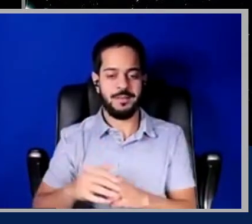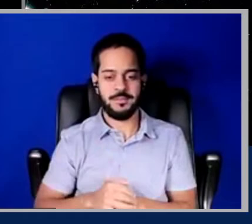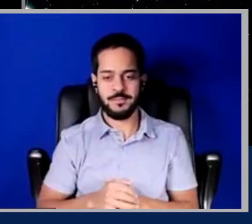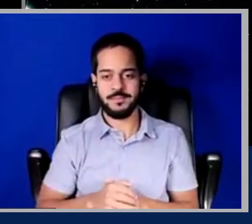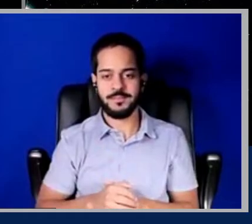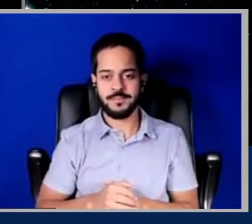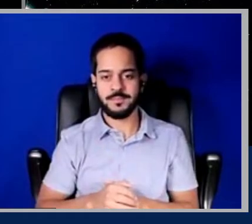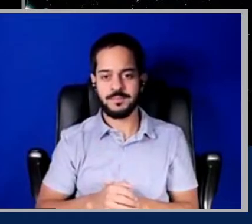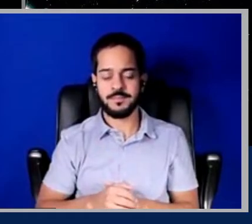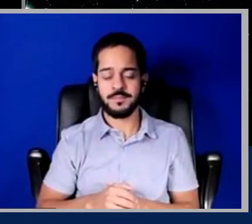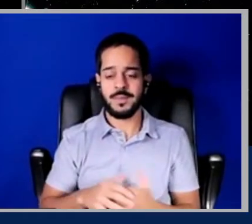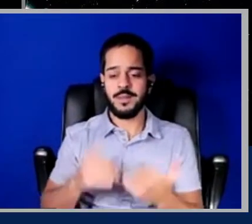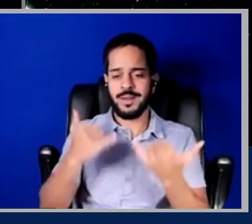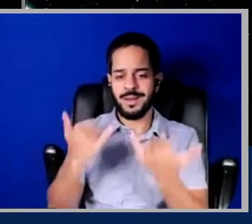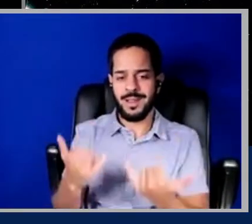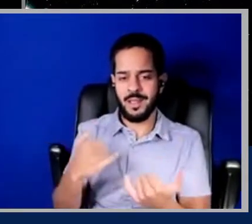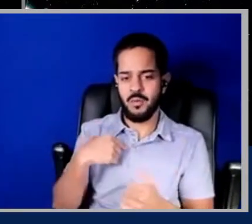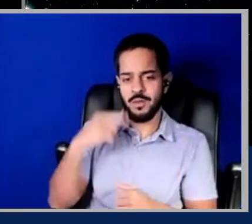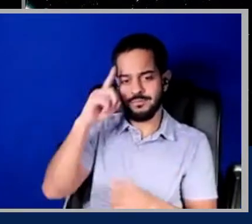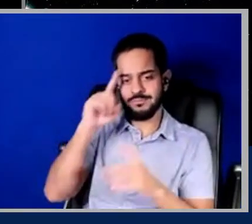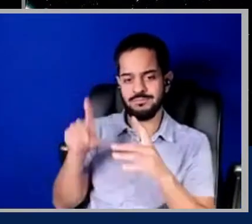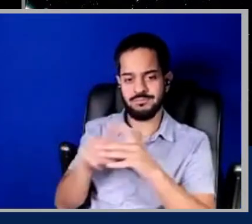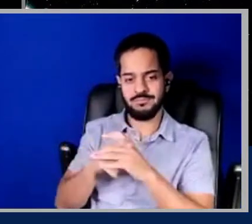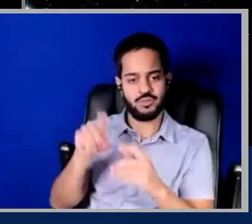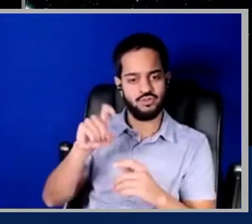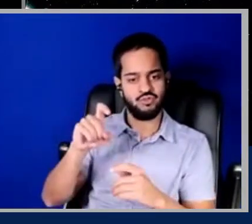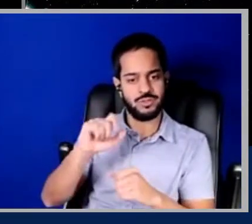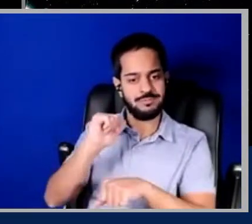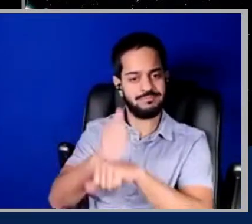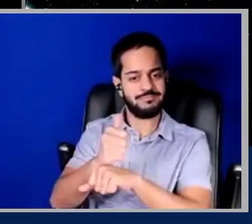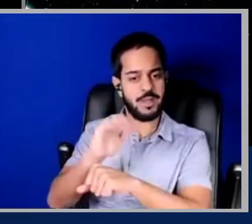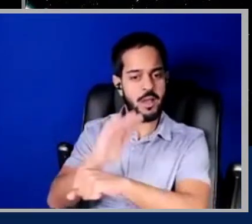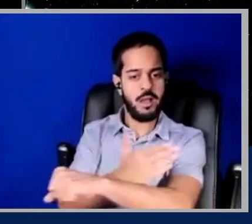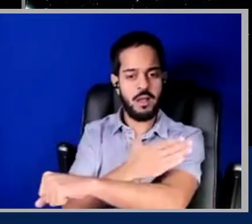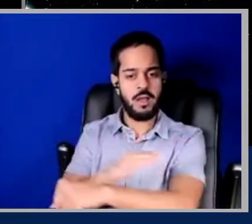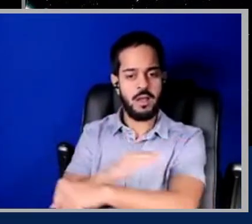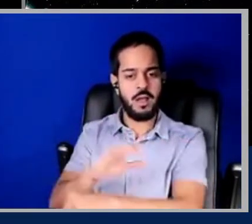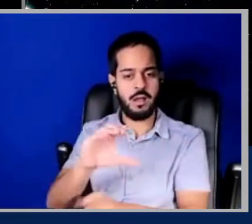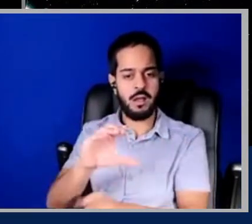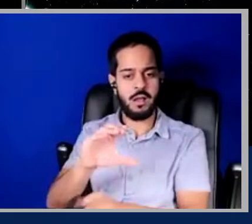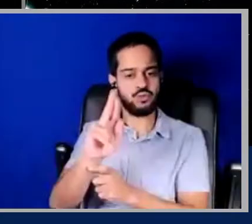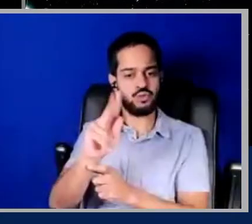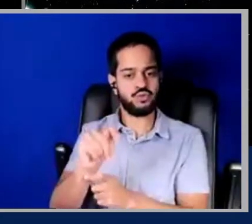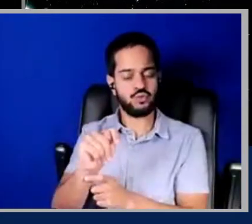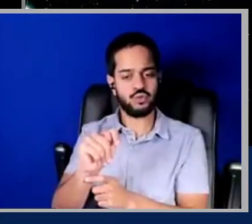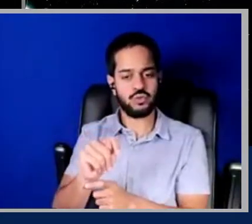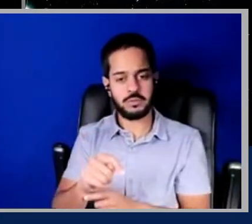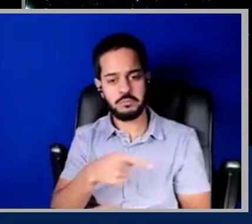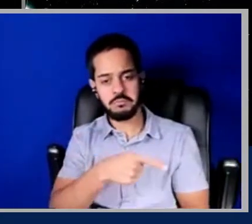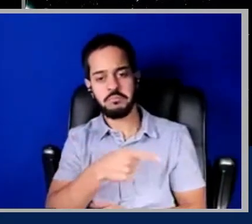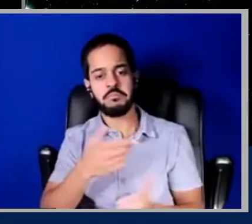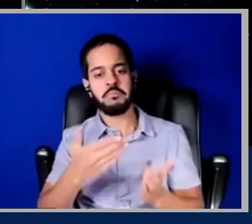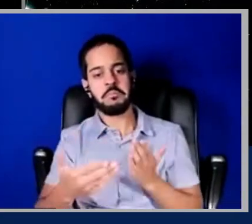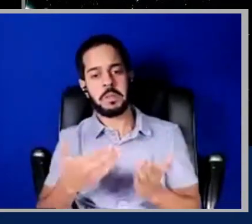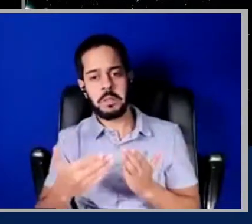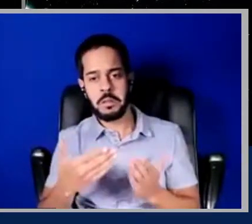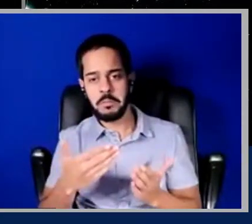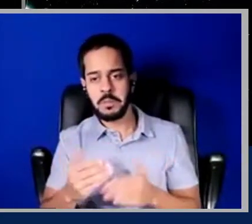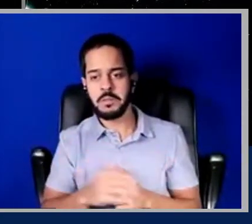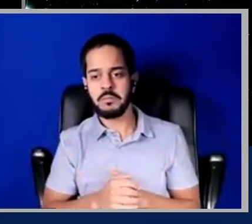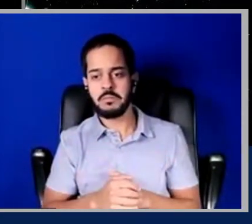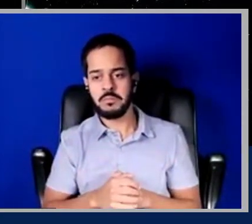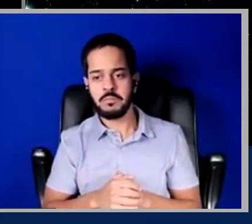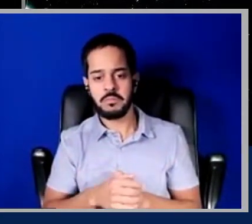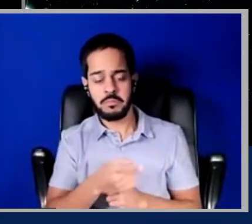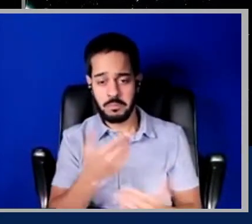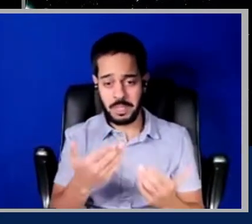But now I'm having an idea that you should have put on a concert with like a real. We might do that. Is that already in the